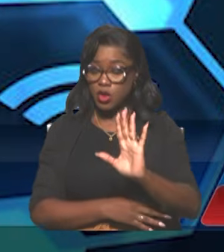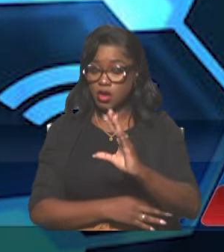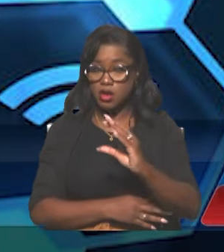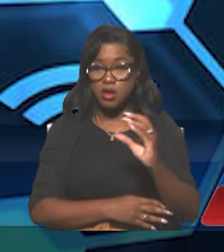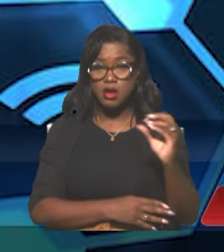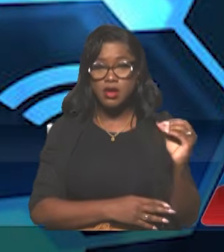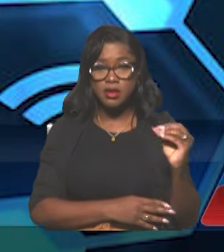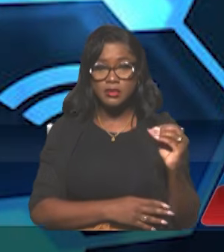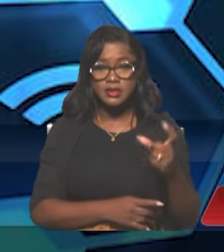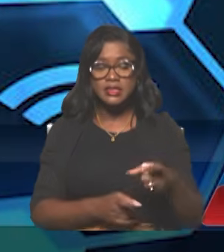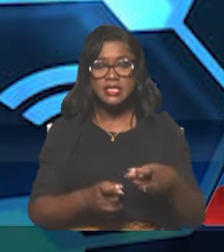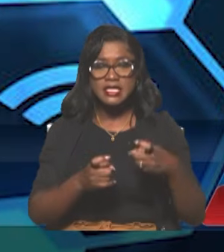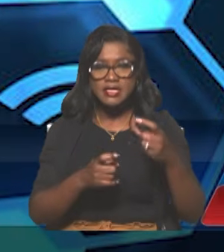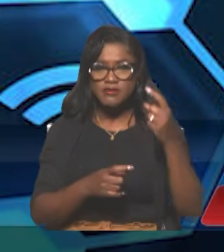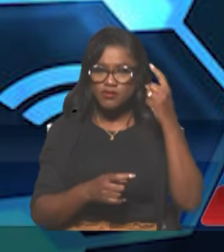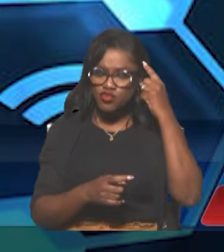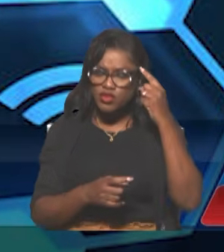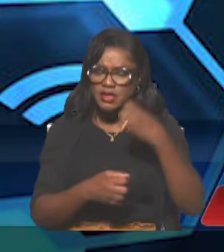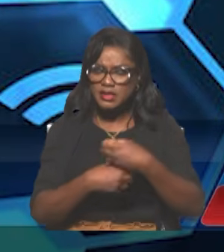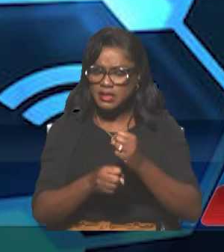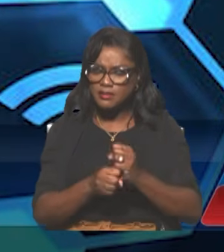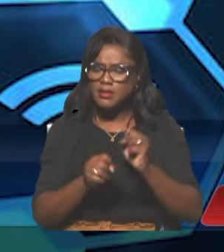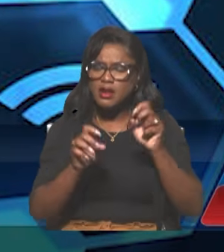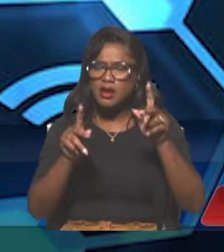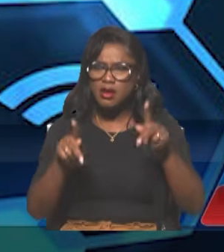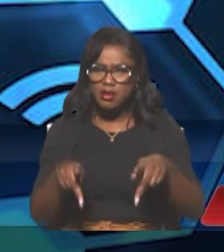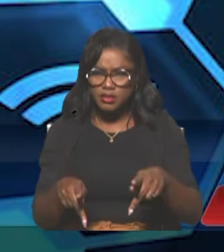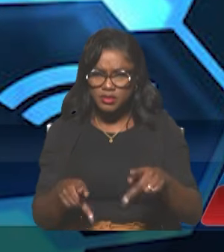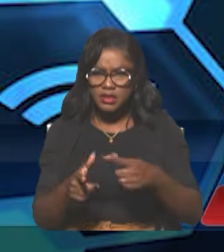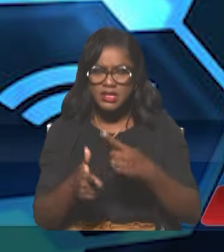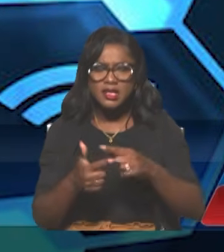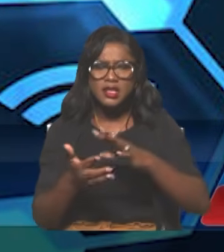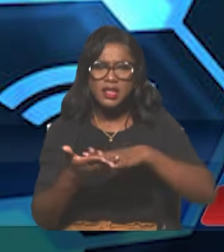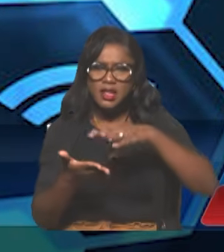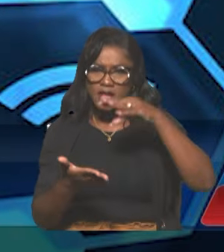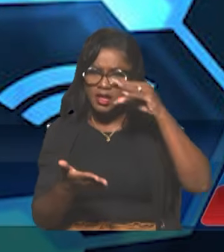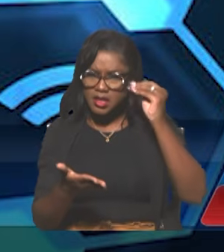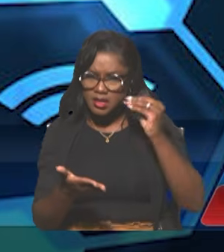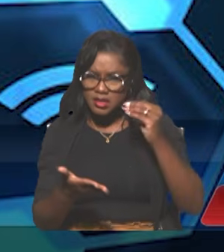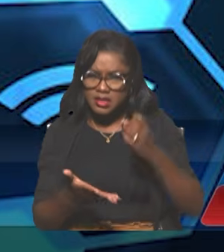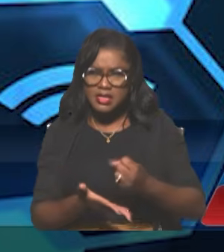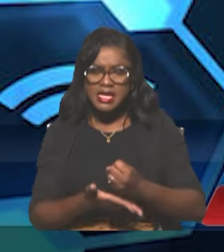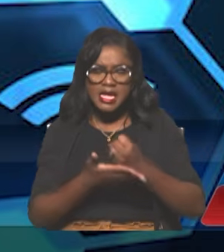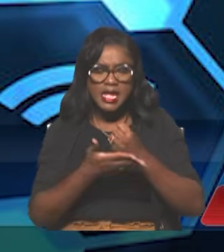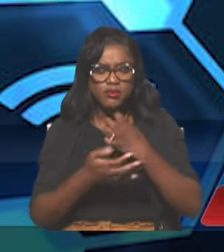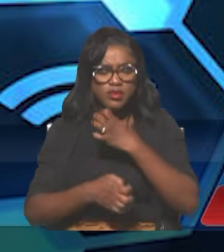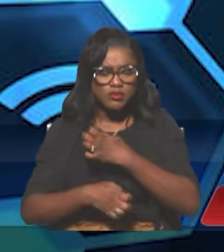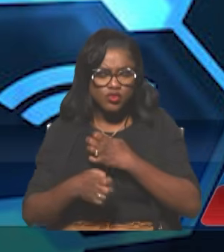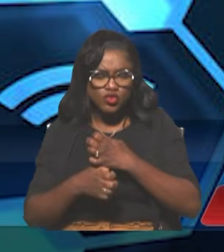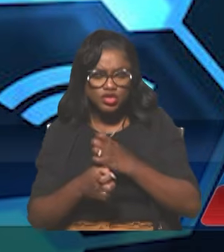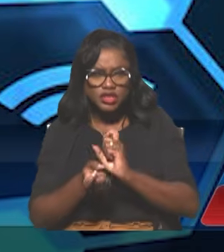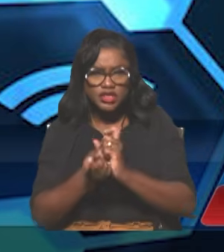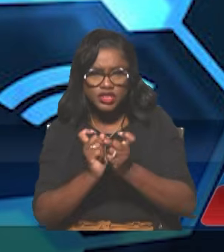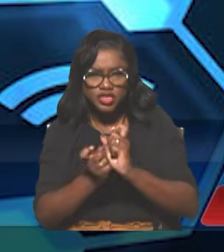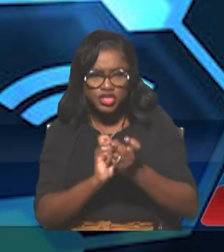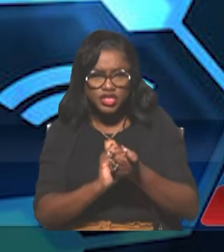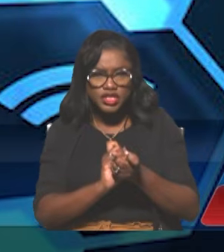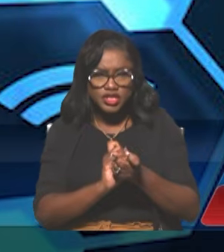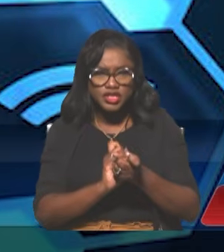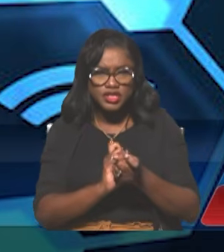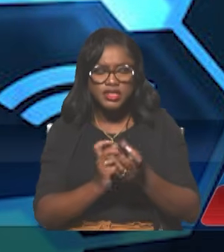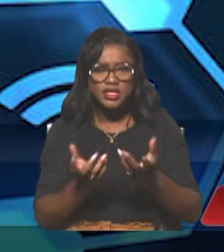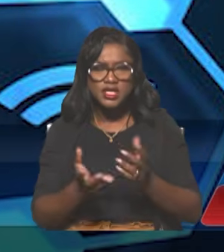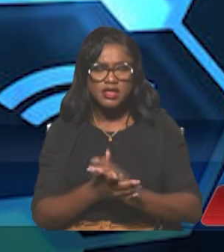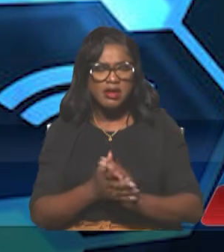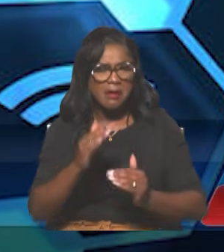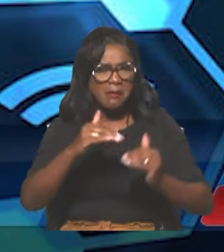child's brain the opportunity to make a mistake and to learn from those mistakes. It helps with emotional regulation as well. You build the tower, it fell